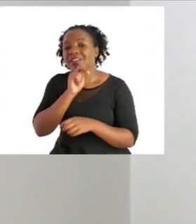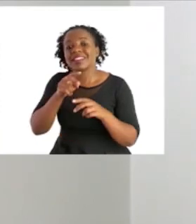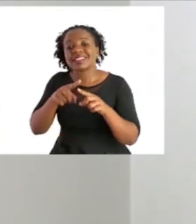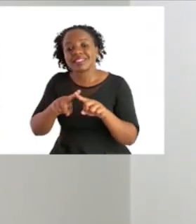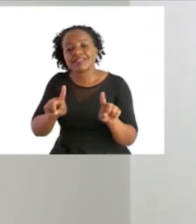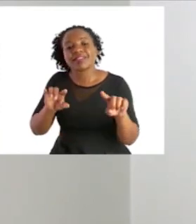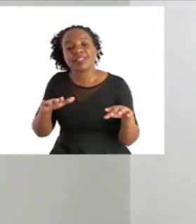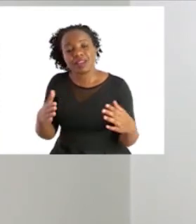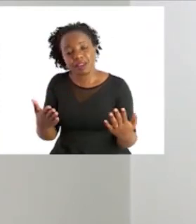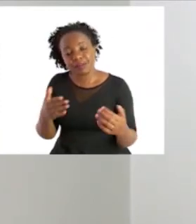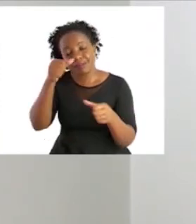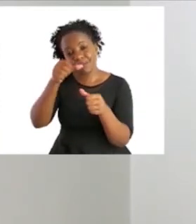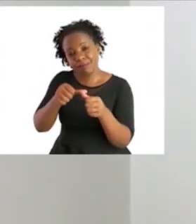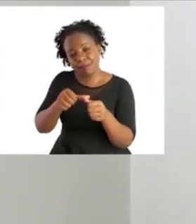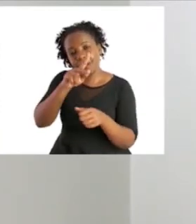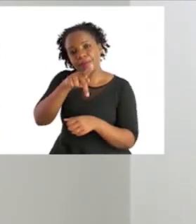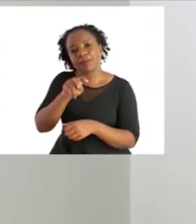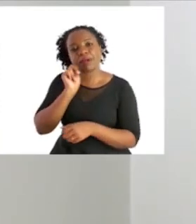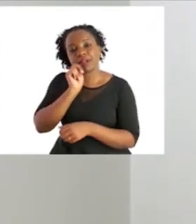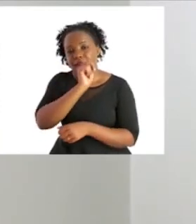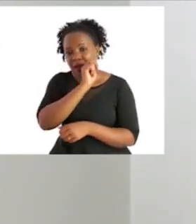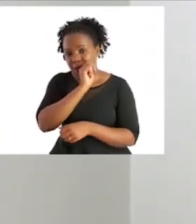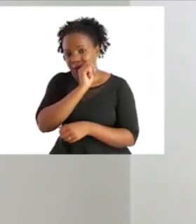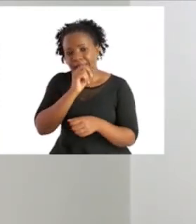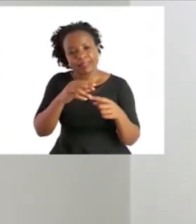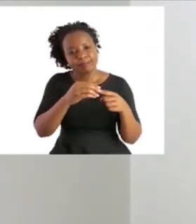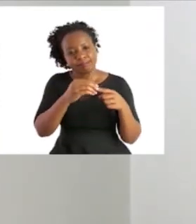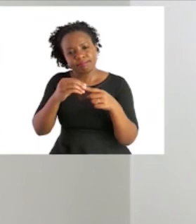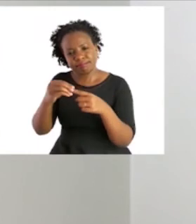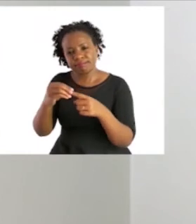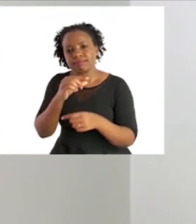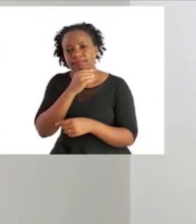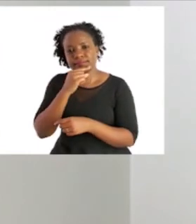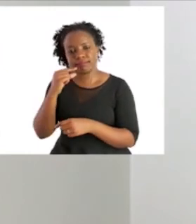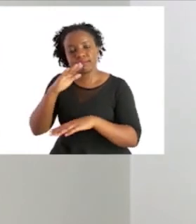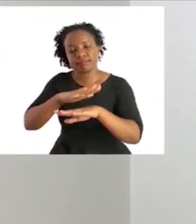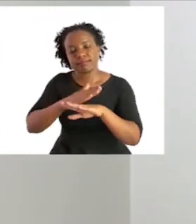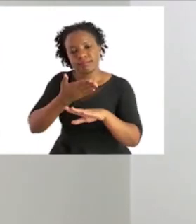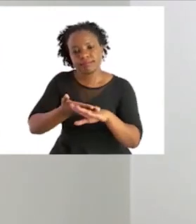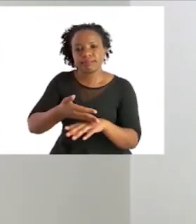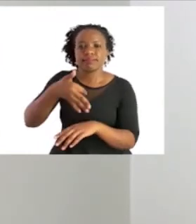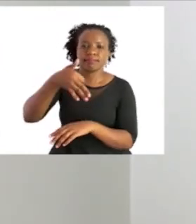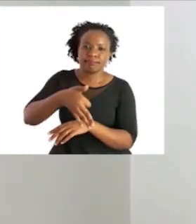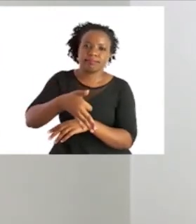Remember, I said proper nouns are specific names like Namibia,